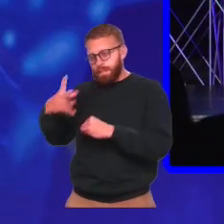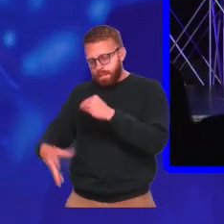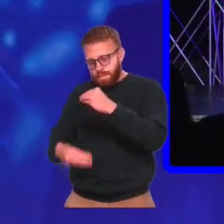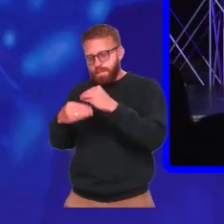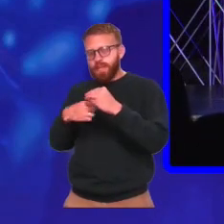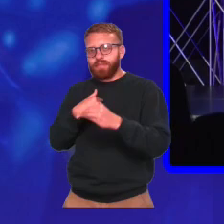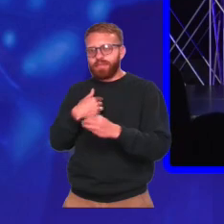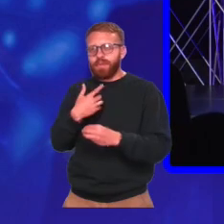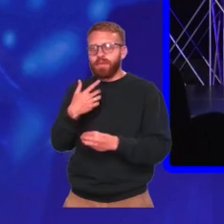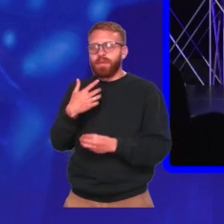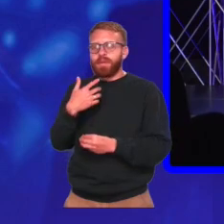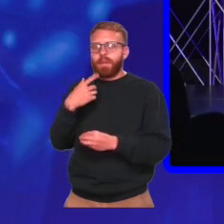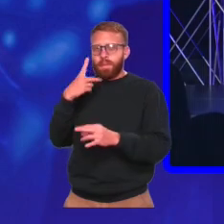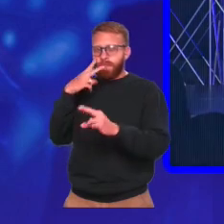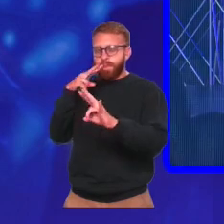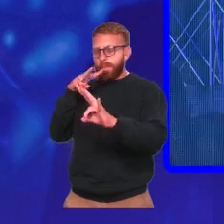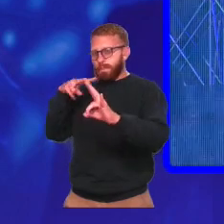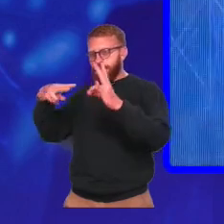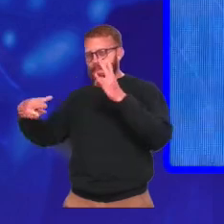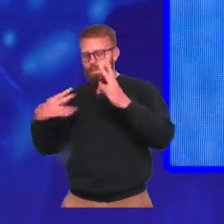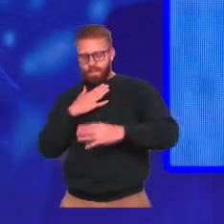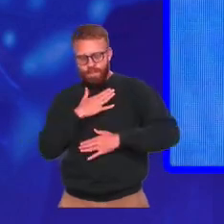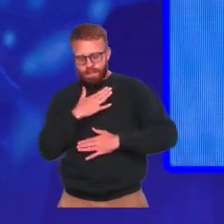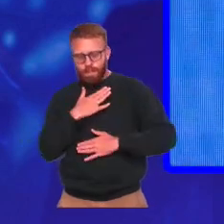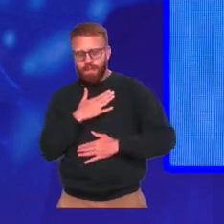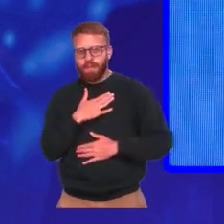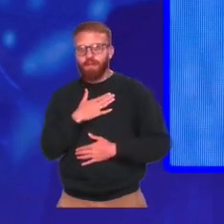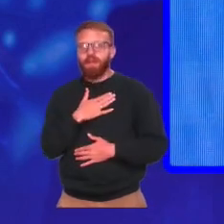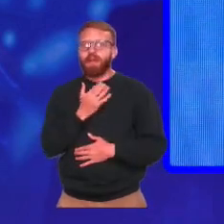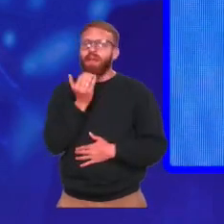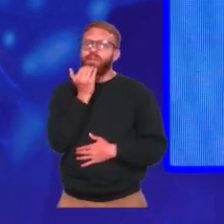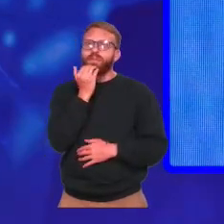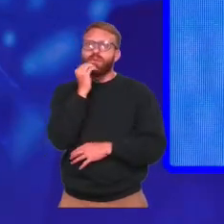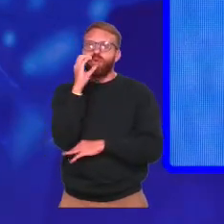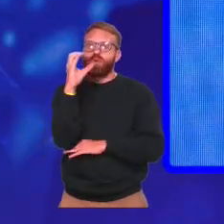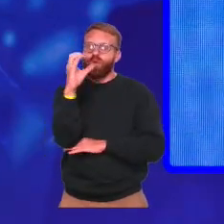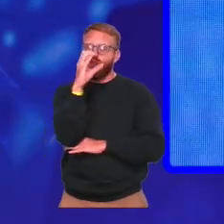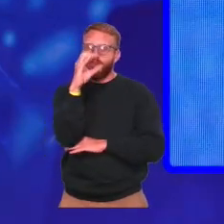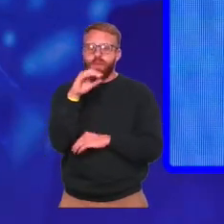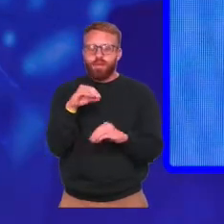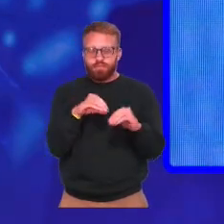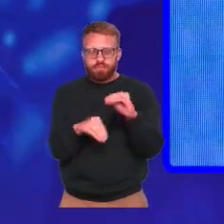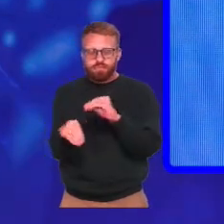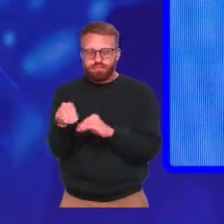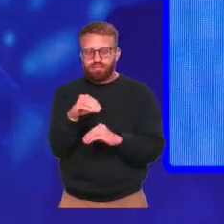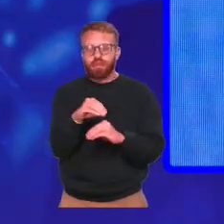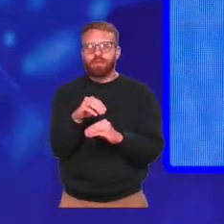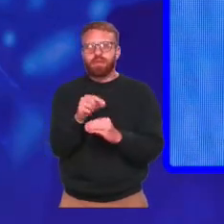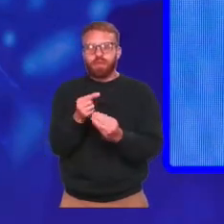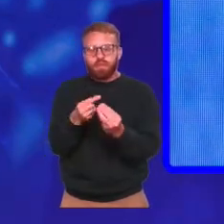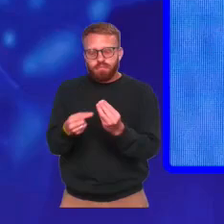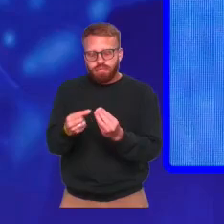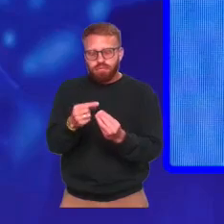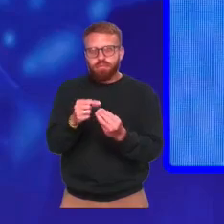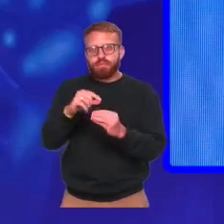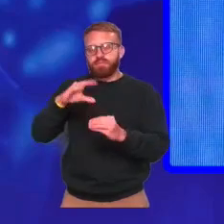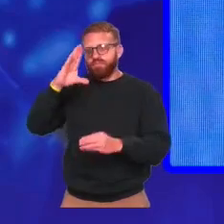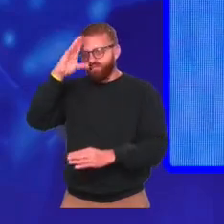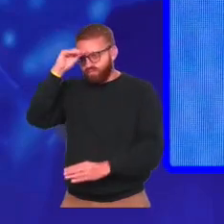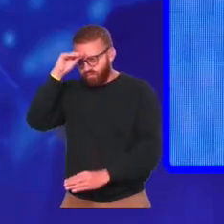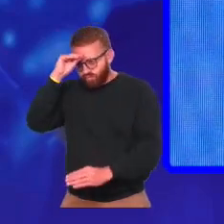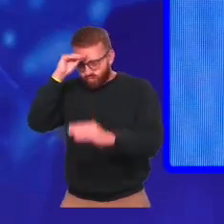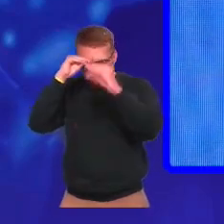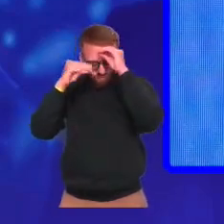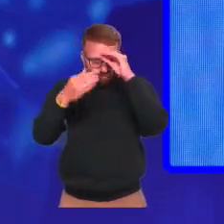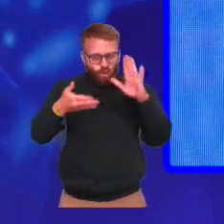problem. If you're a game designer in Colombia, you go through doing the work, you learn how to do the work, you take all these courses, think about